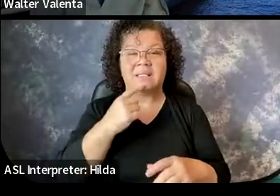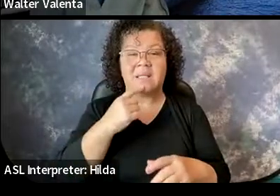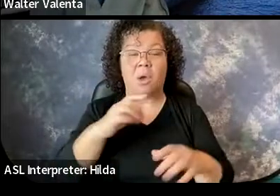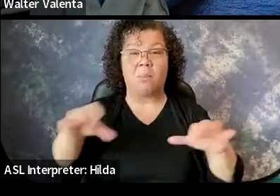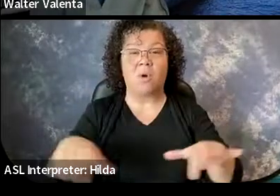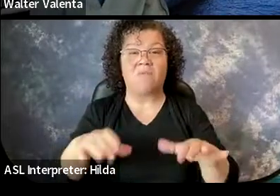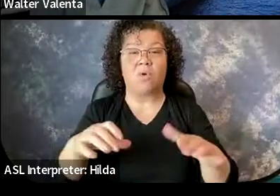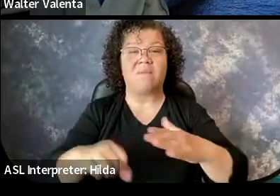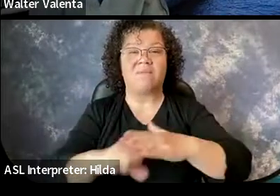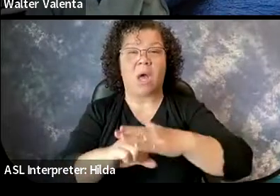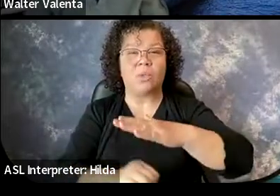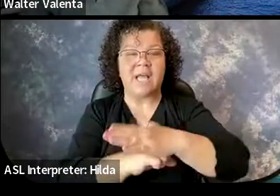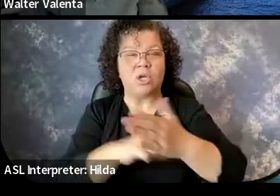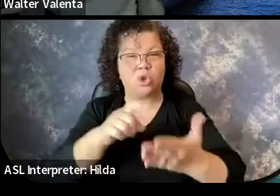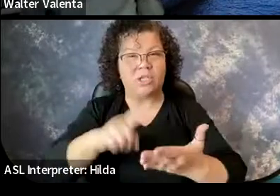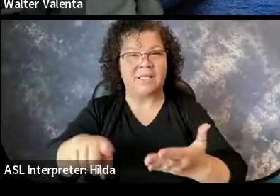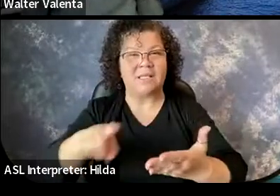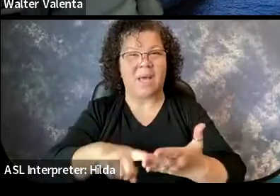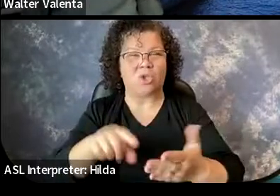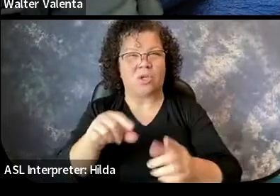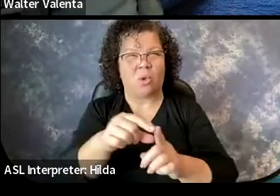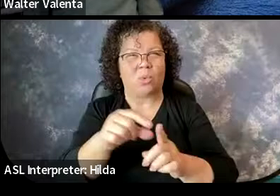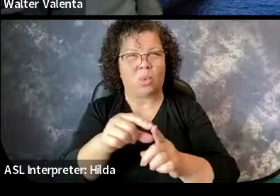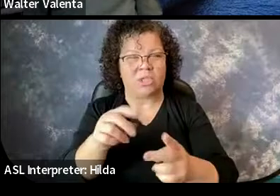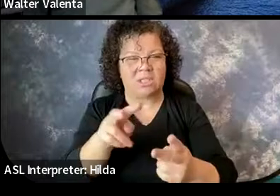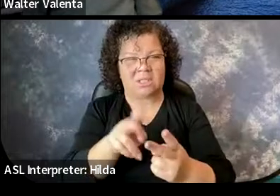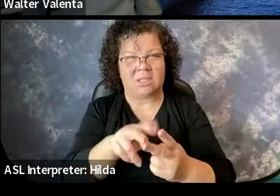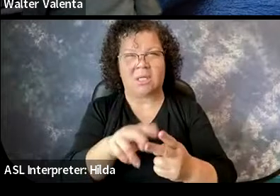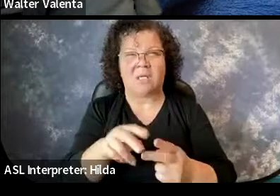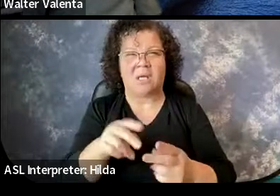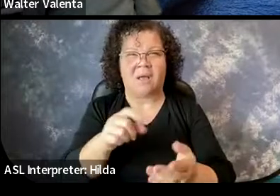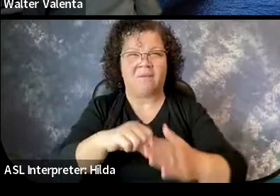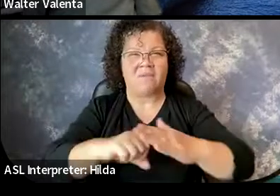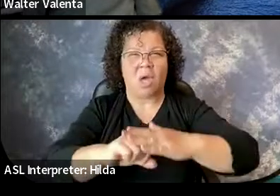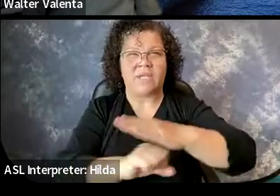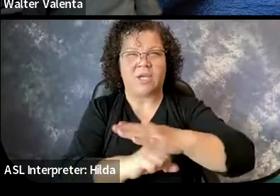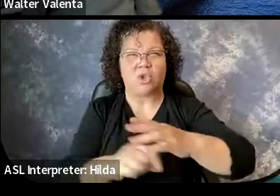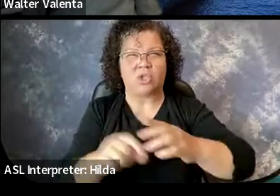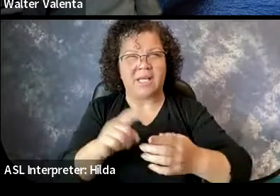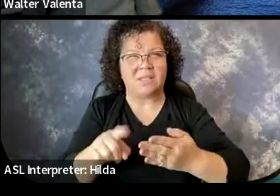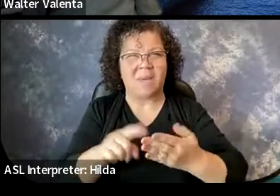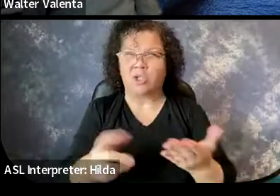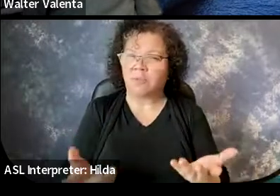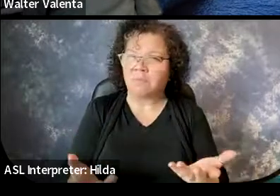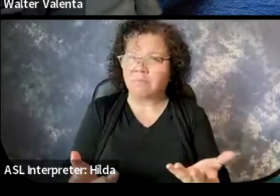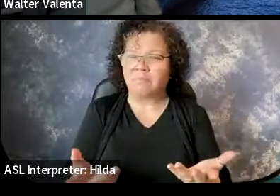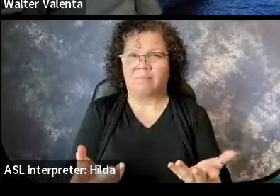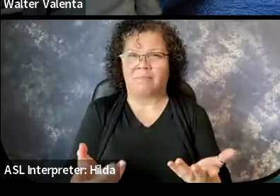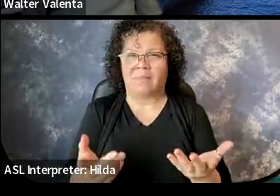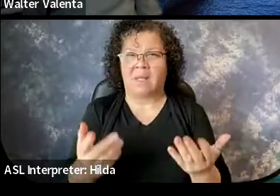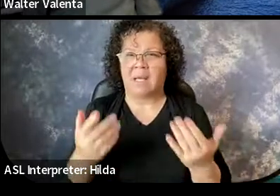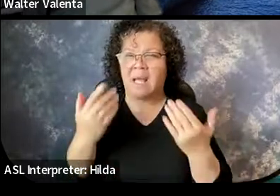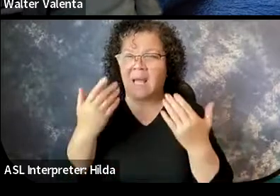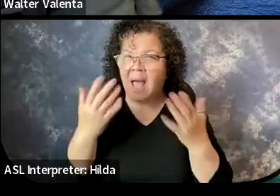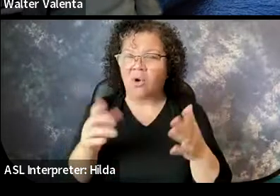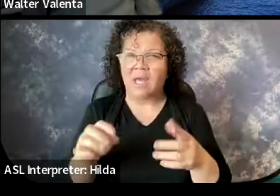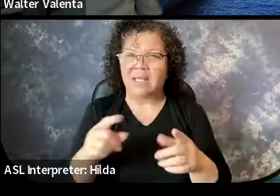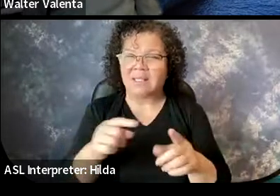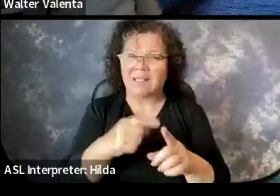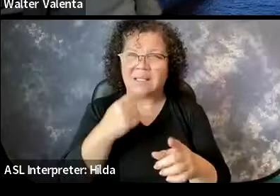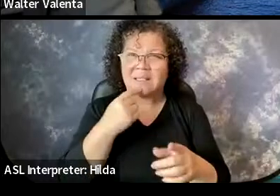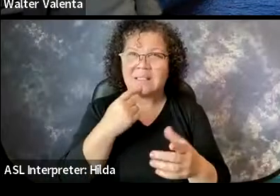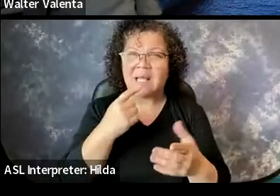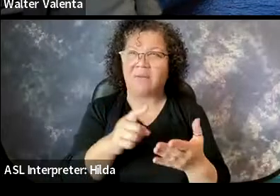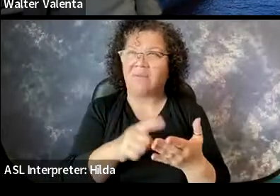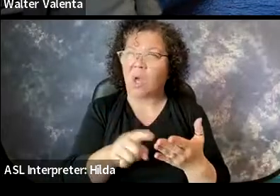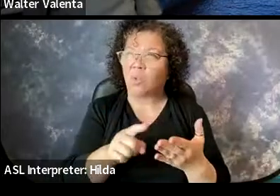foundation inspections. There's, I'm not sure that it was just foundations.